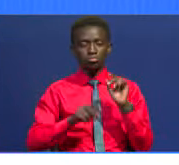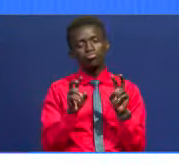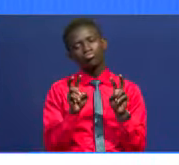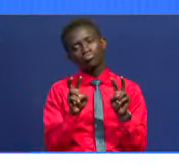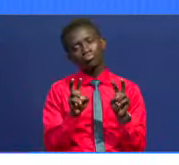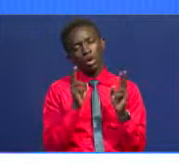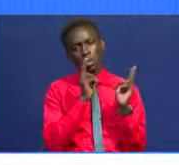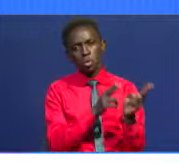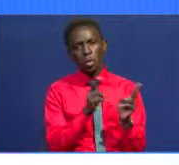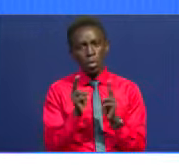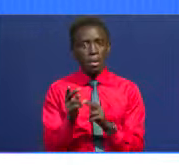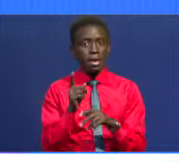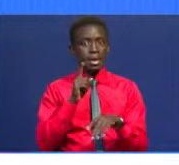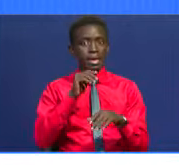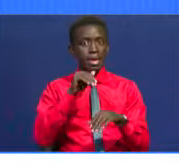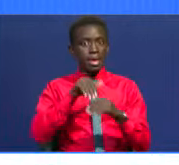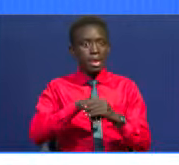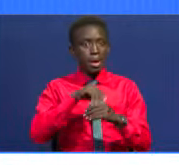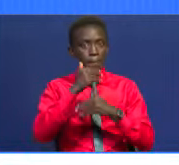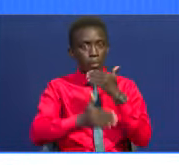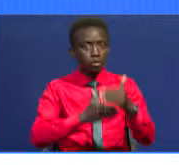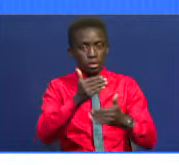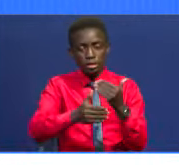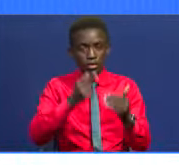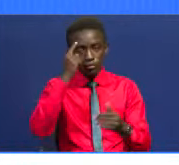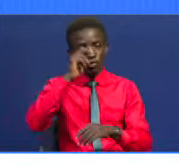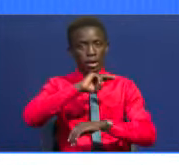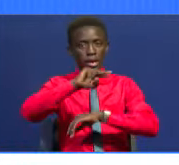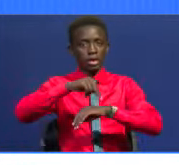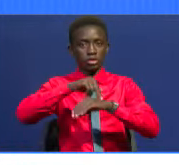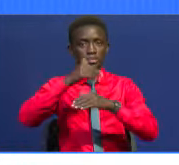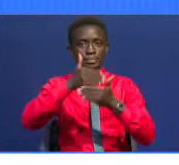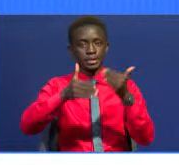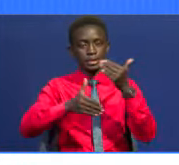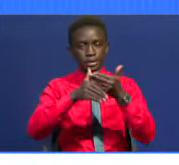observers in the processes of the nation building.